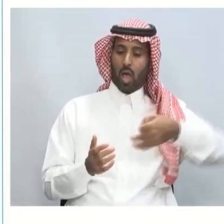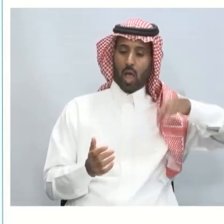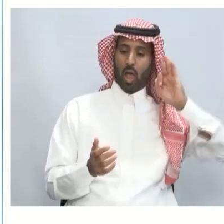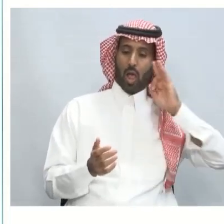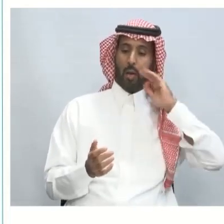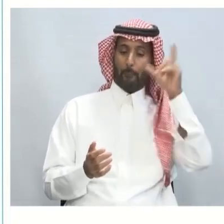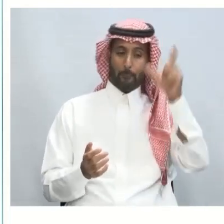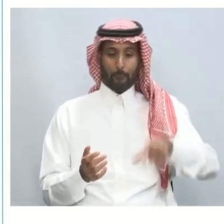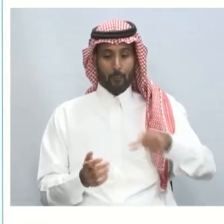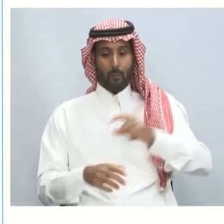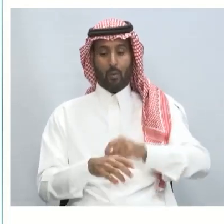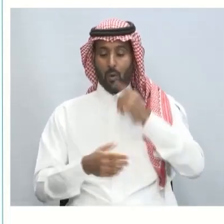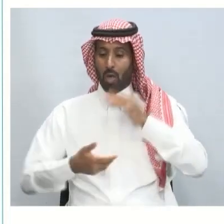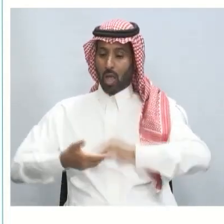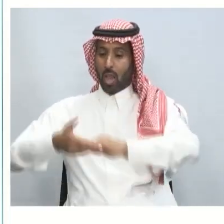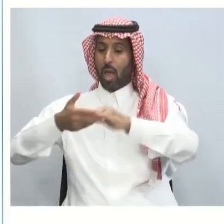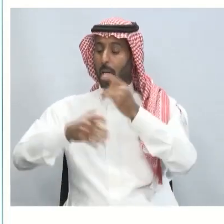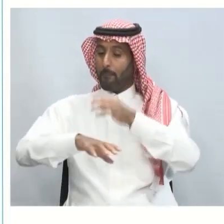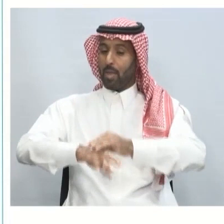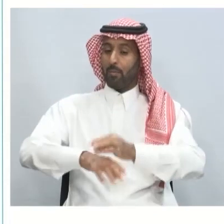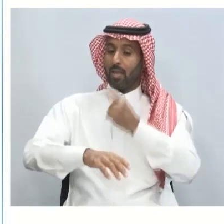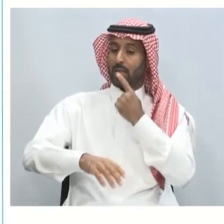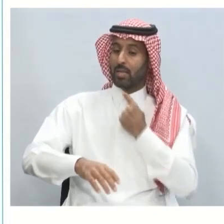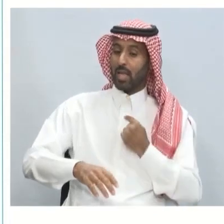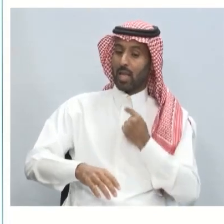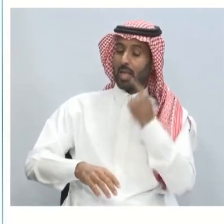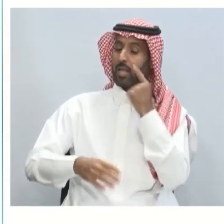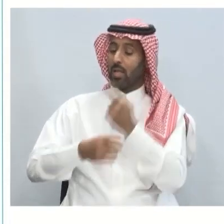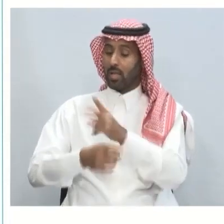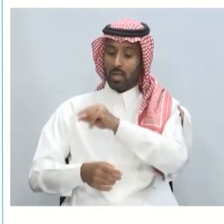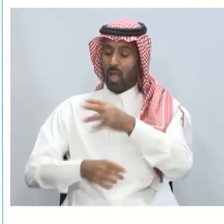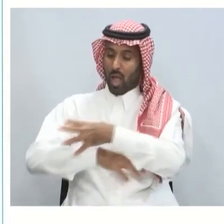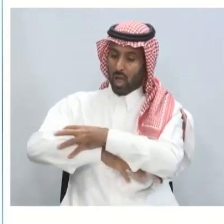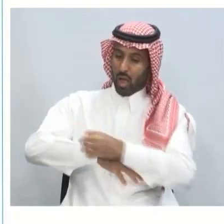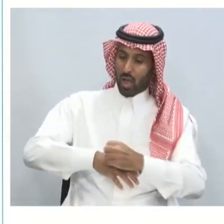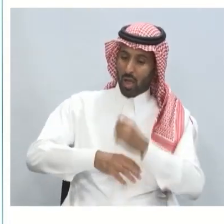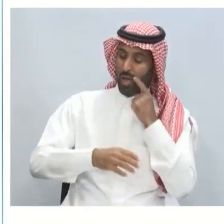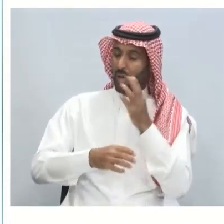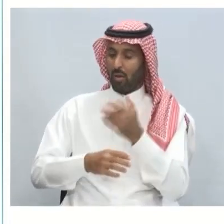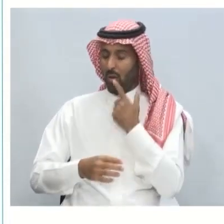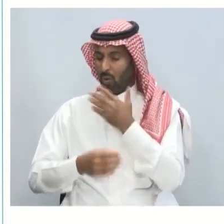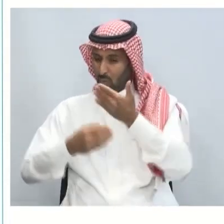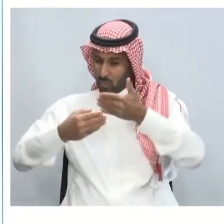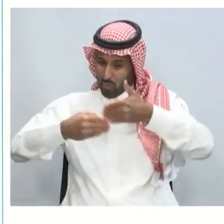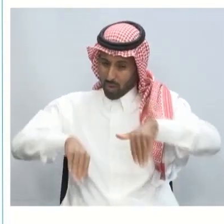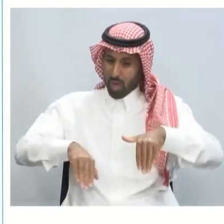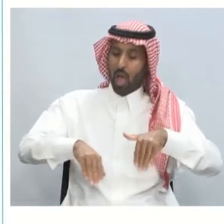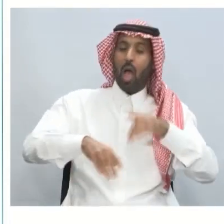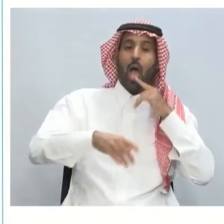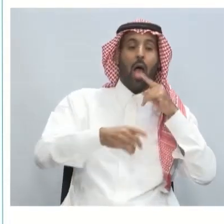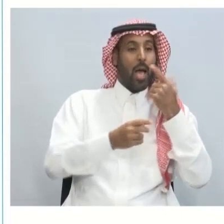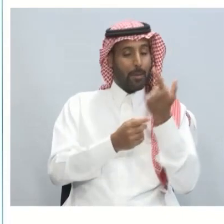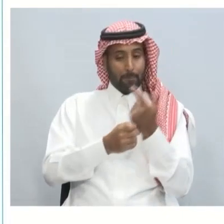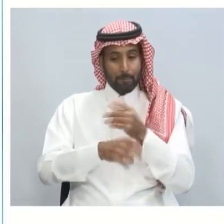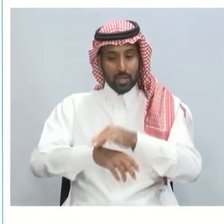this is someone who helps people in need, such as the poor or the disabled. Again, F, this